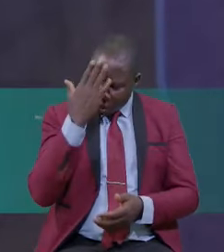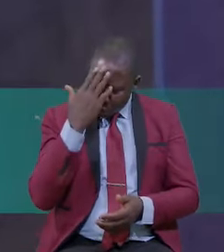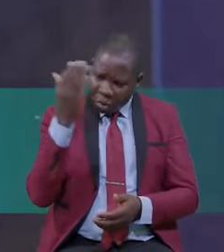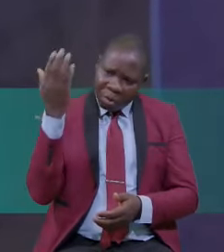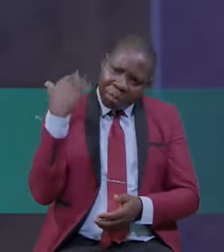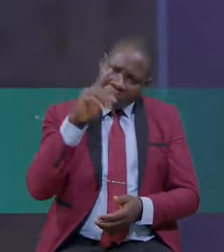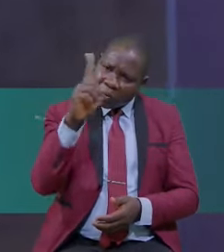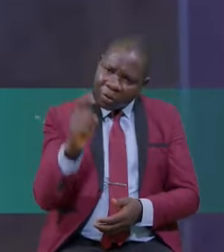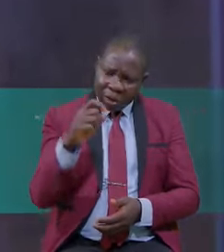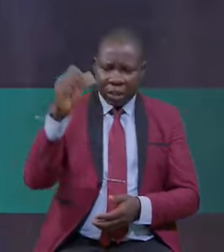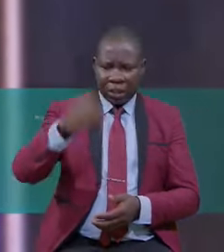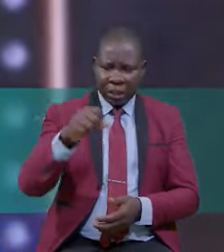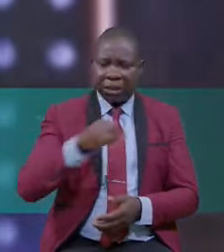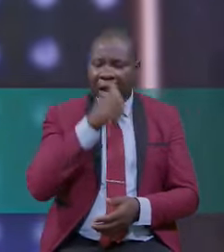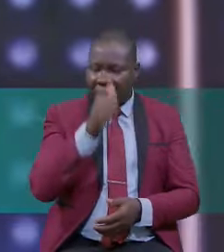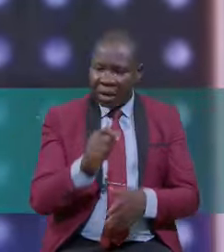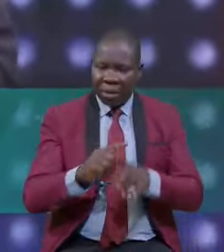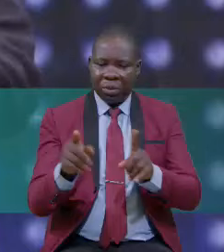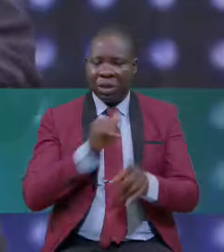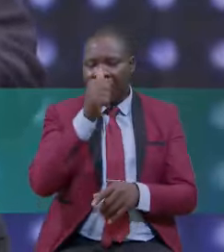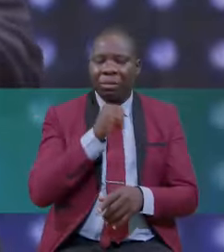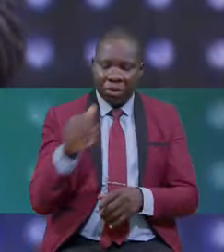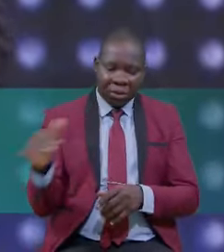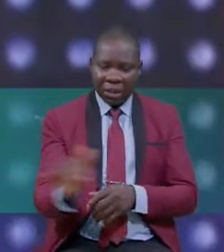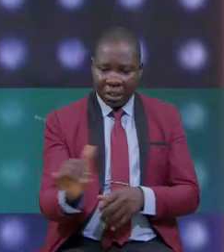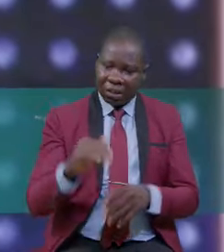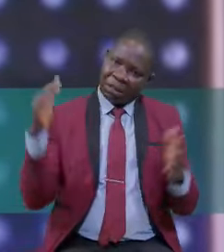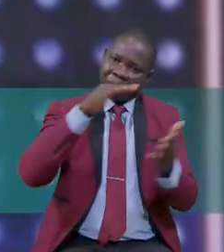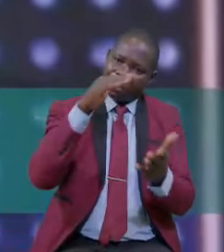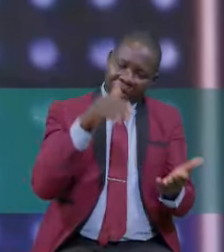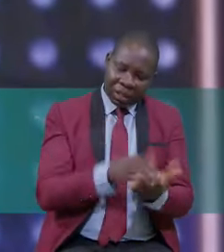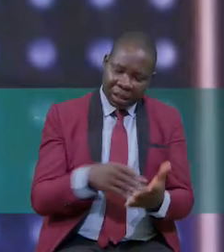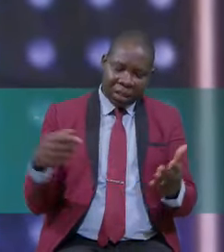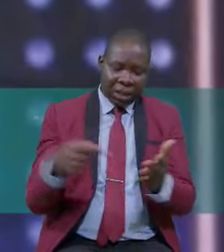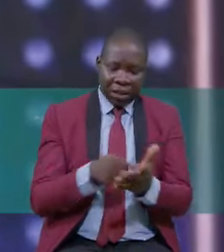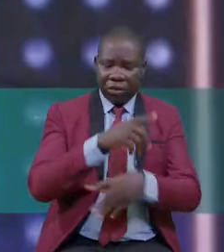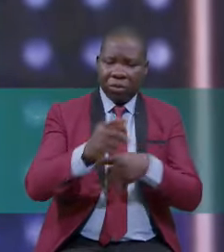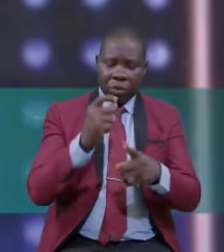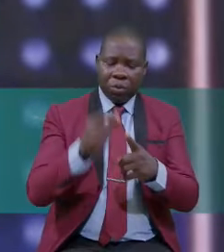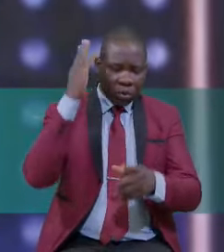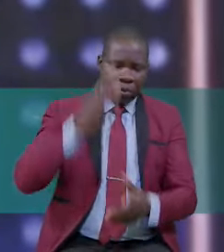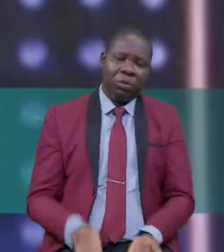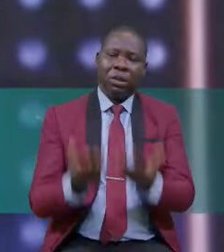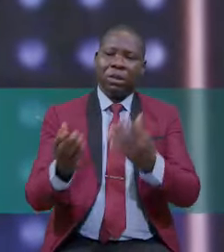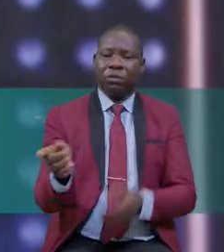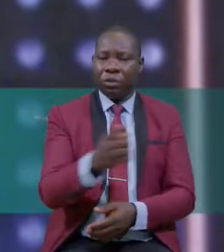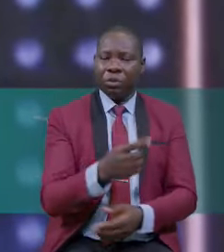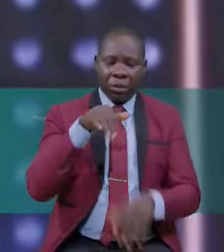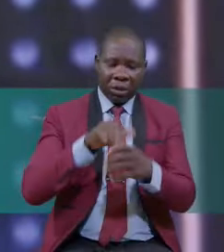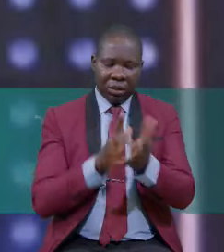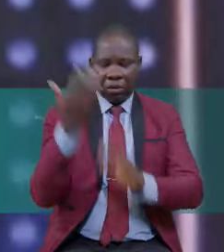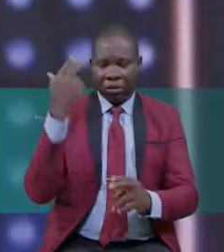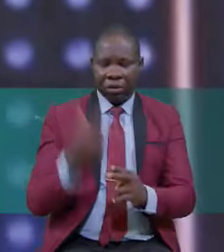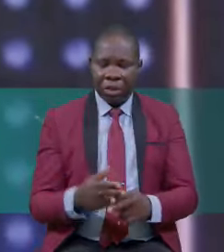word will lift you up. They went everywhere and preached everywhere, and the